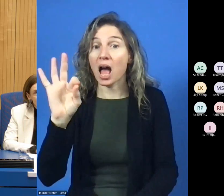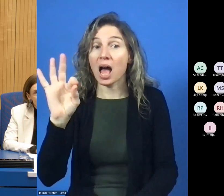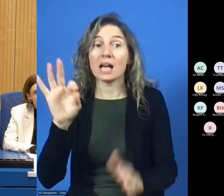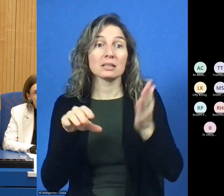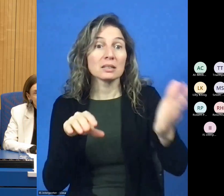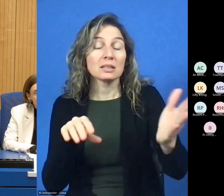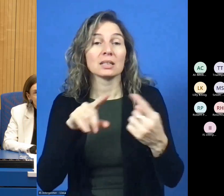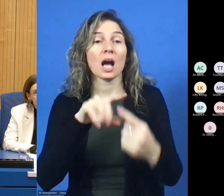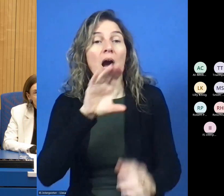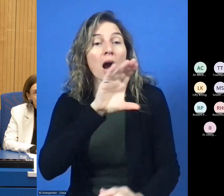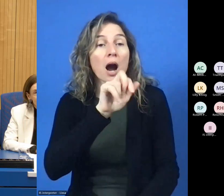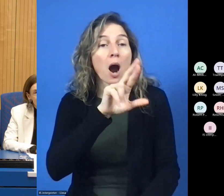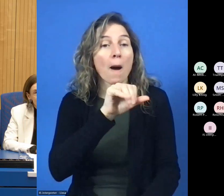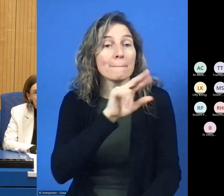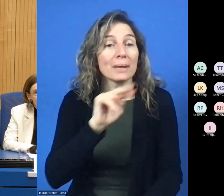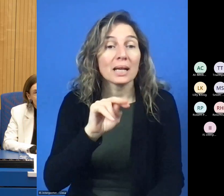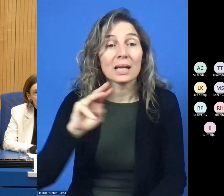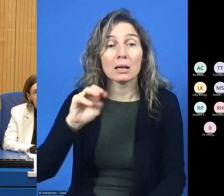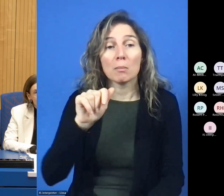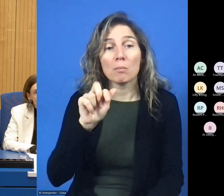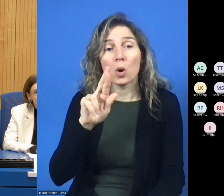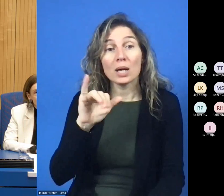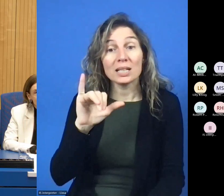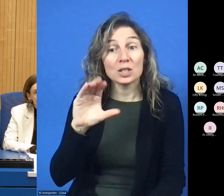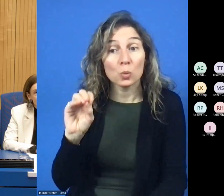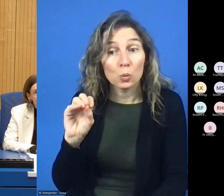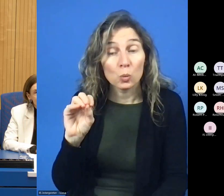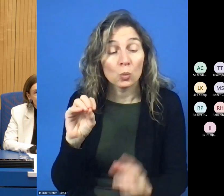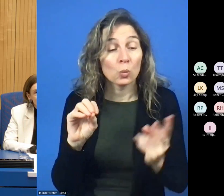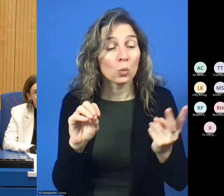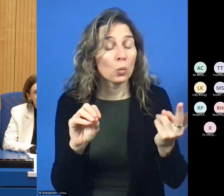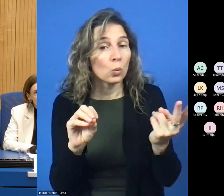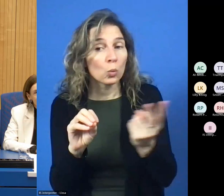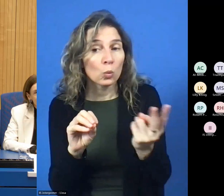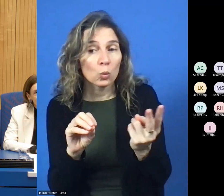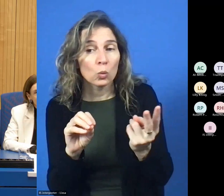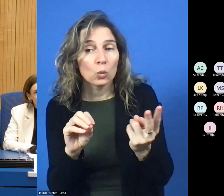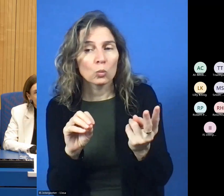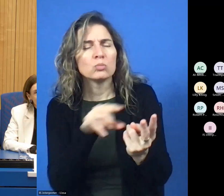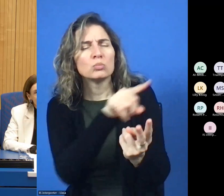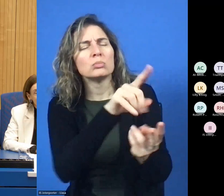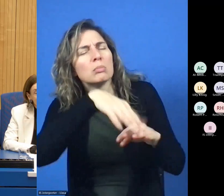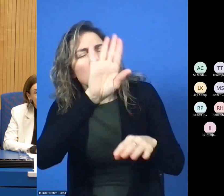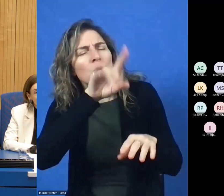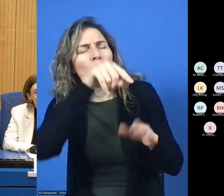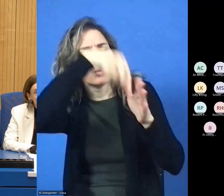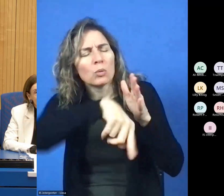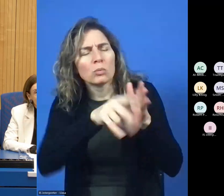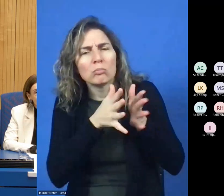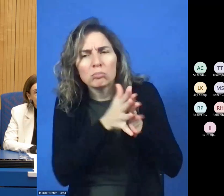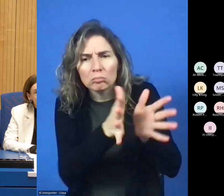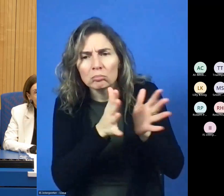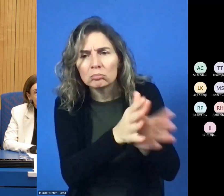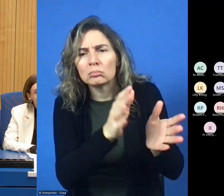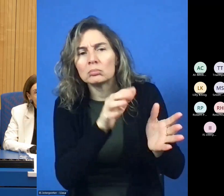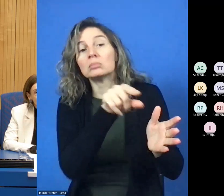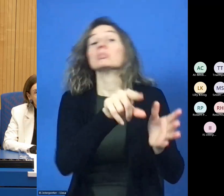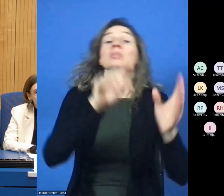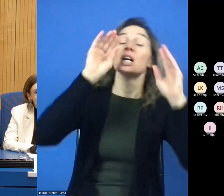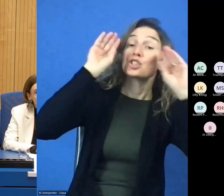Mauricio, if you could say a little bit more about the actual training for the teachers. We